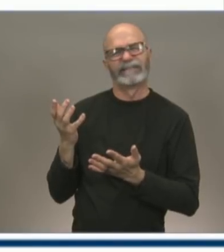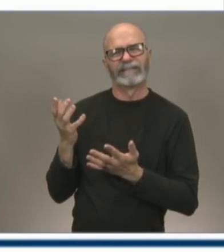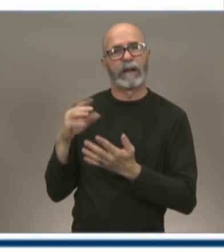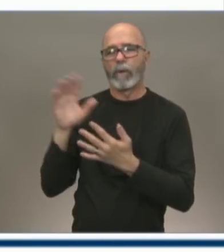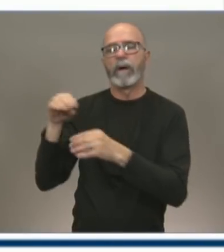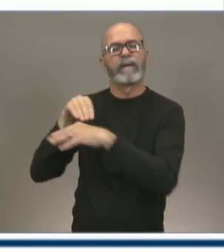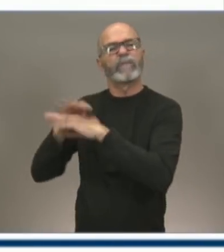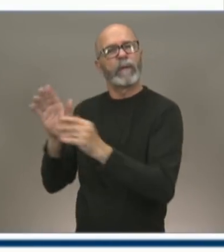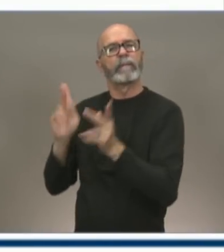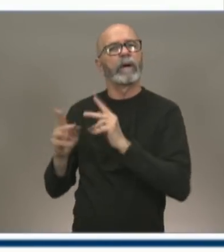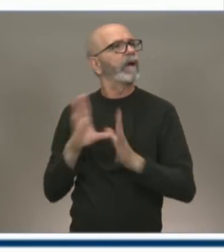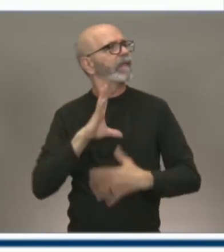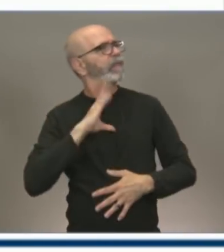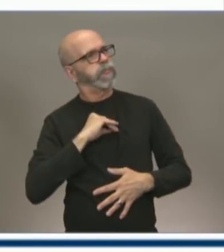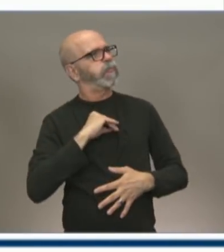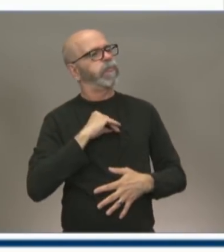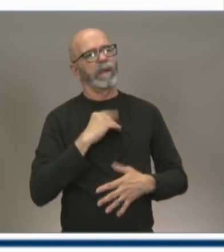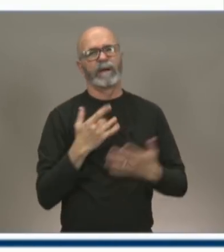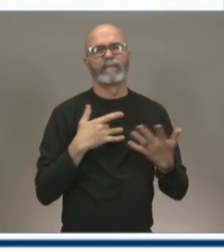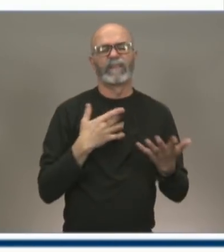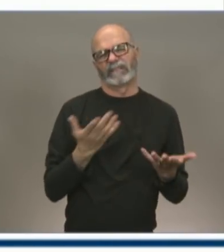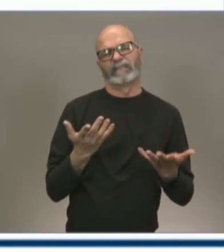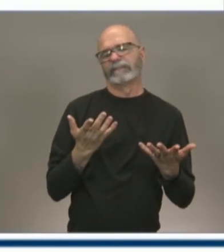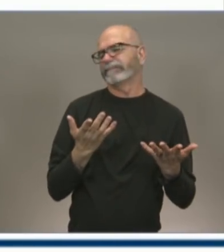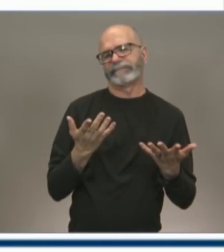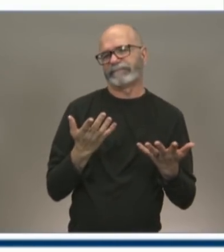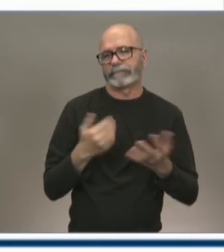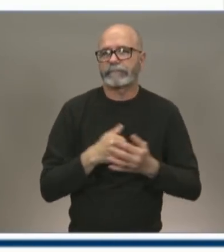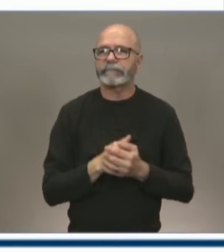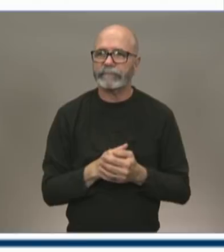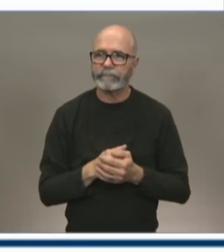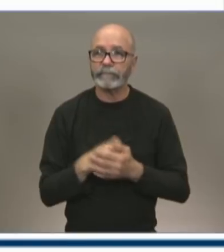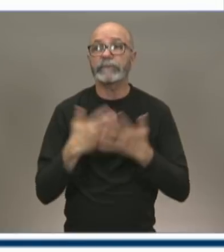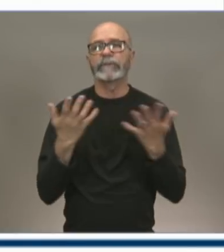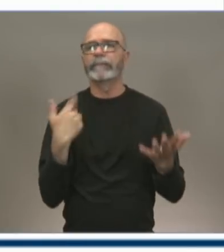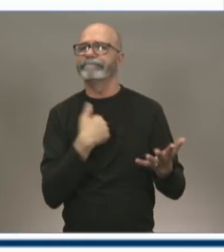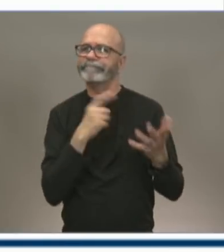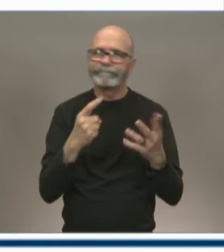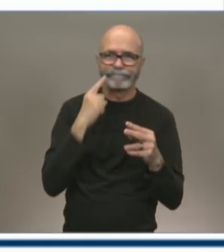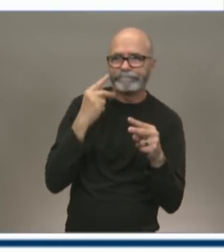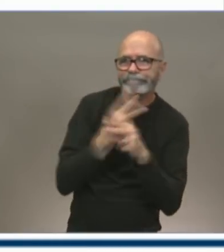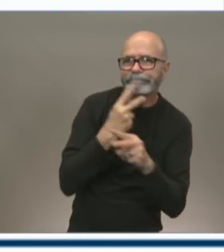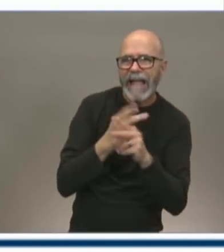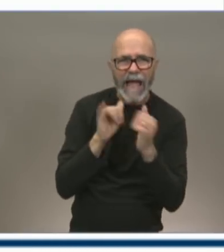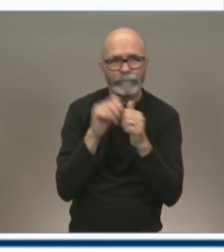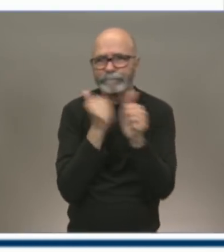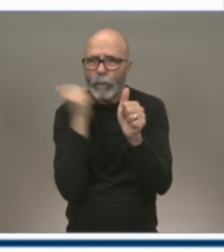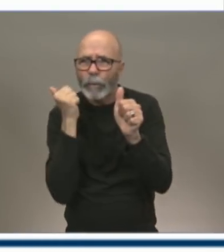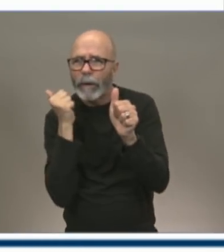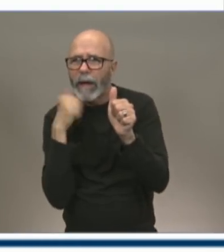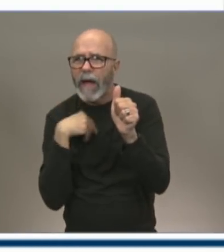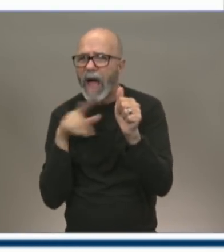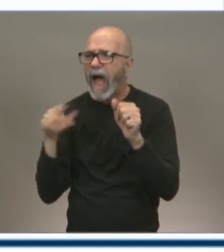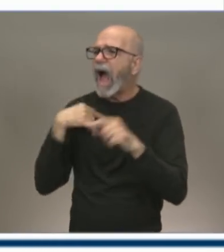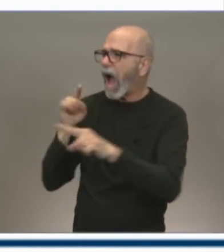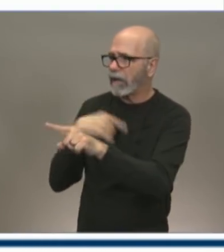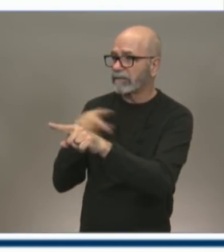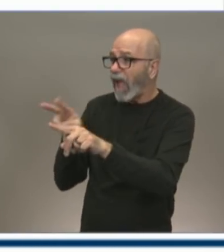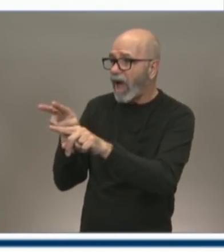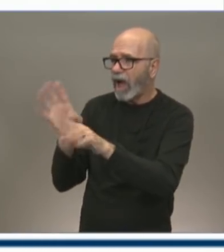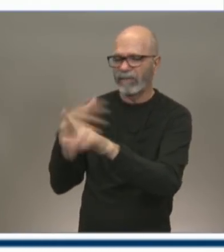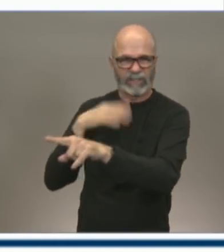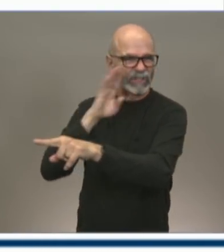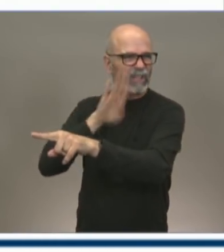want to echo their message that individually and collectively we need to avoid blaming and shaming and instead focus